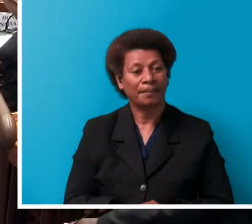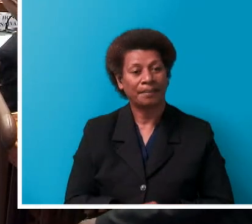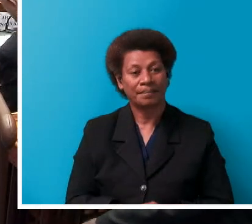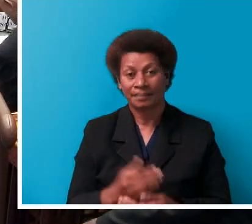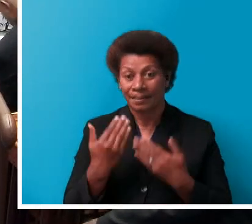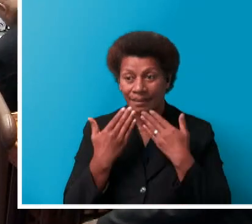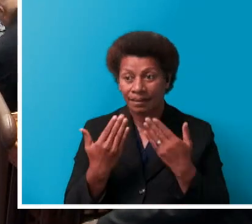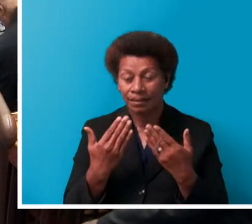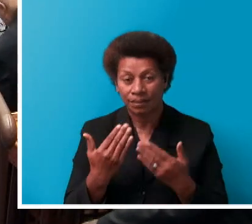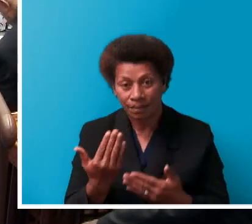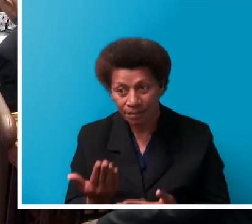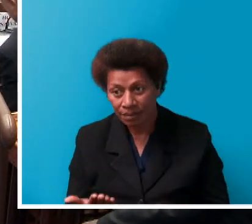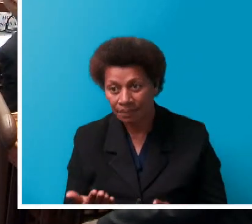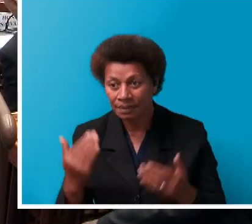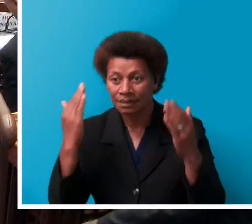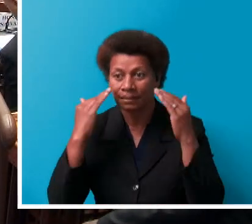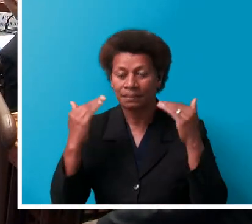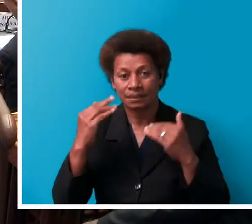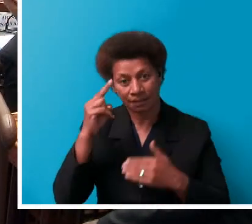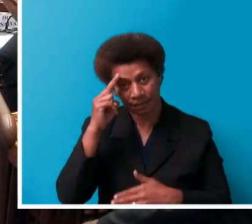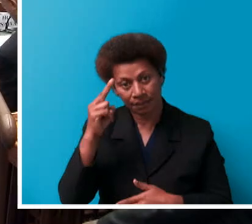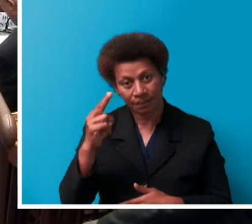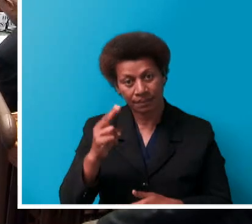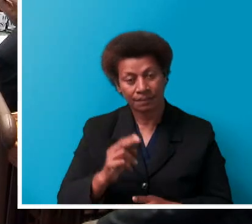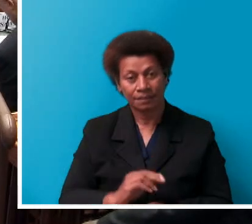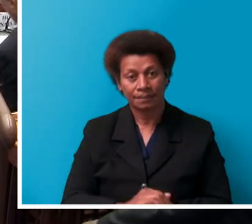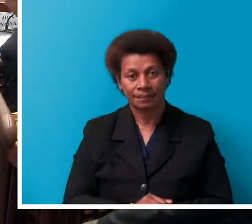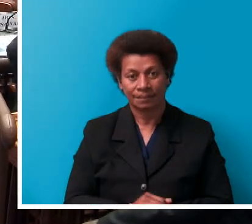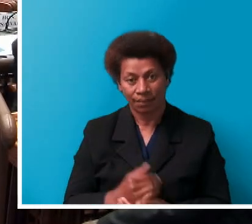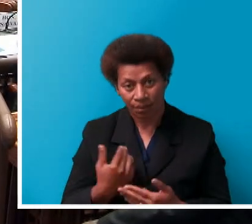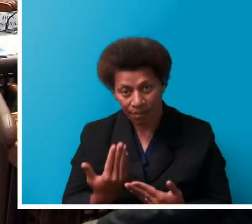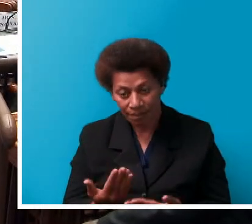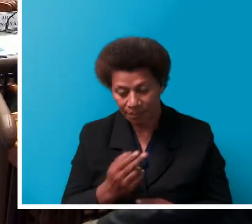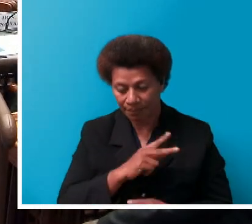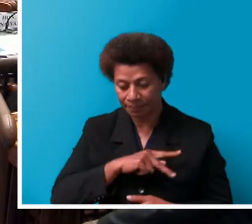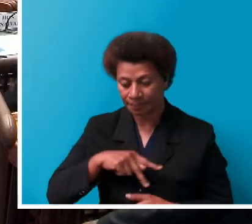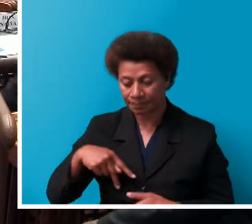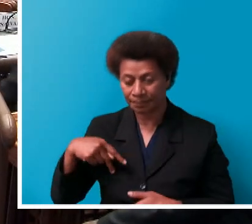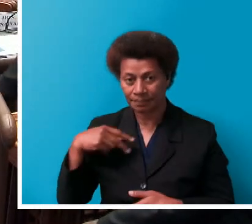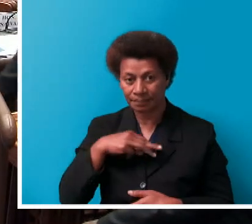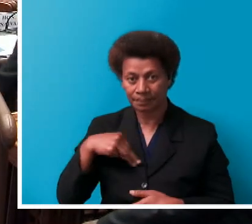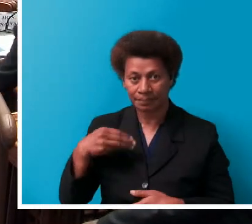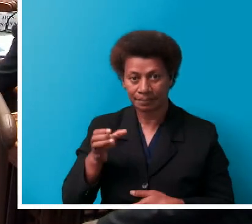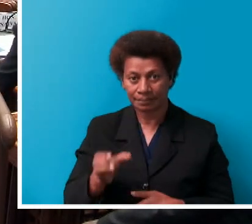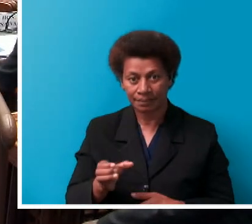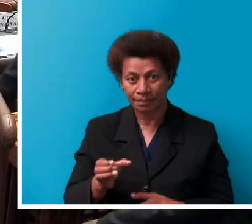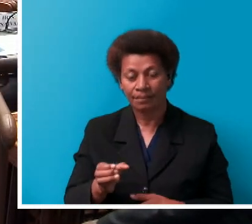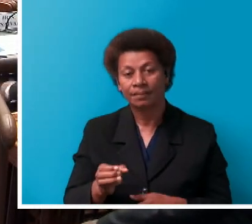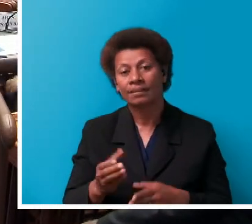Honorable Speaker. Honorable Speaker, sir, the Honorable Prime Minister, Honorable Deputy Prime